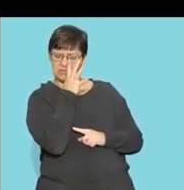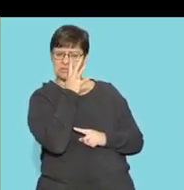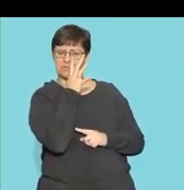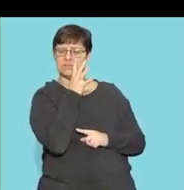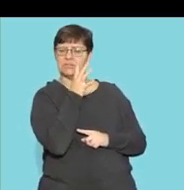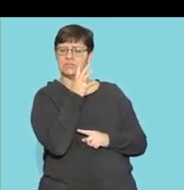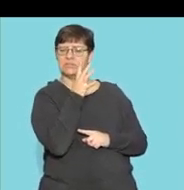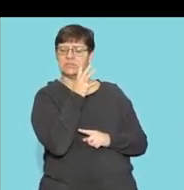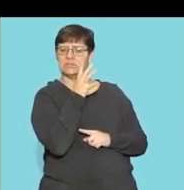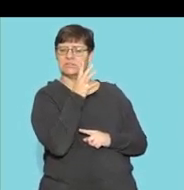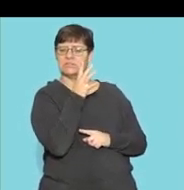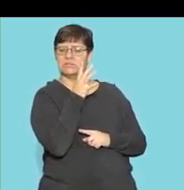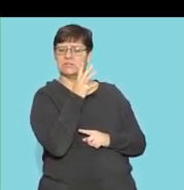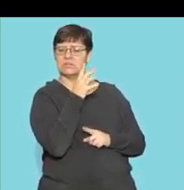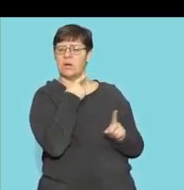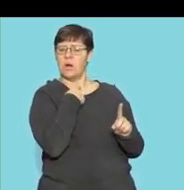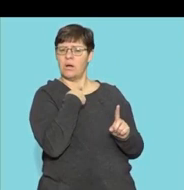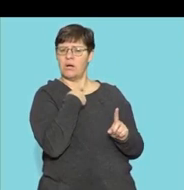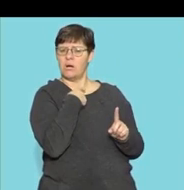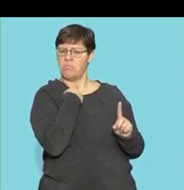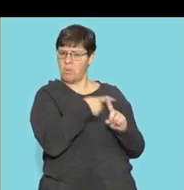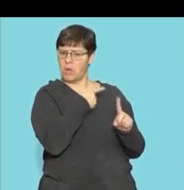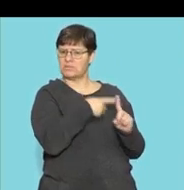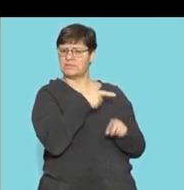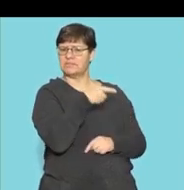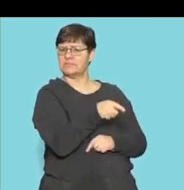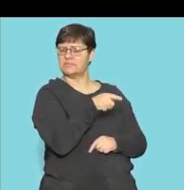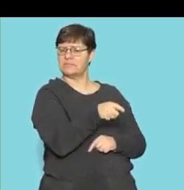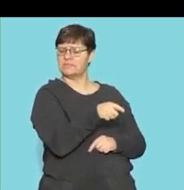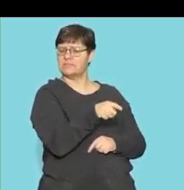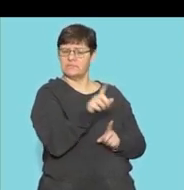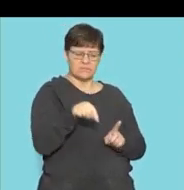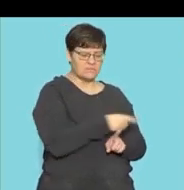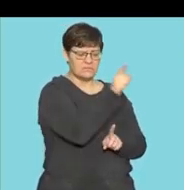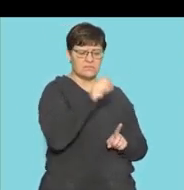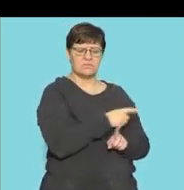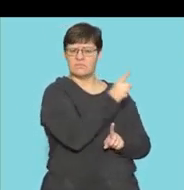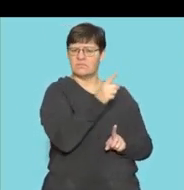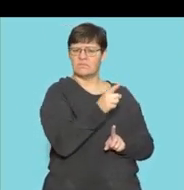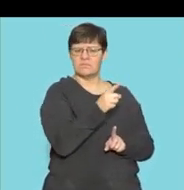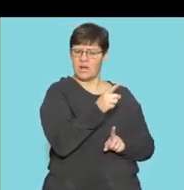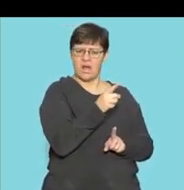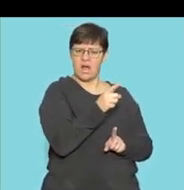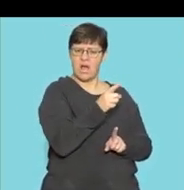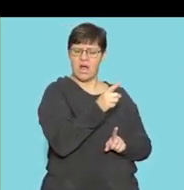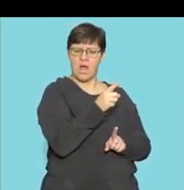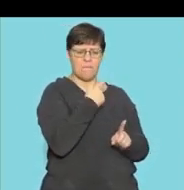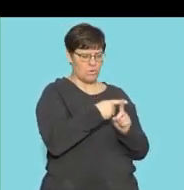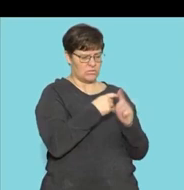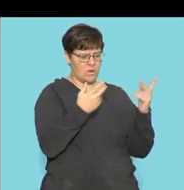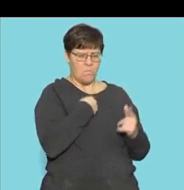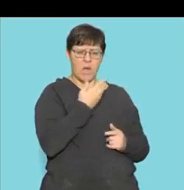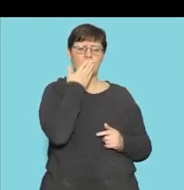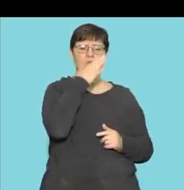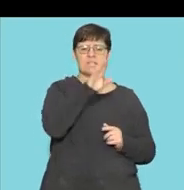of electrons. There's a positive, this is connected to the positive terminal. It wants to donate